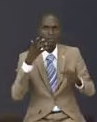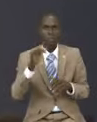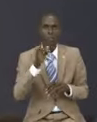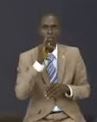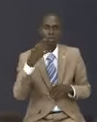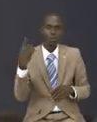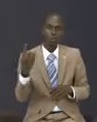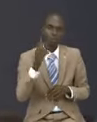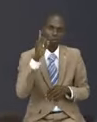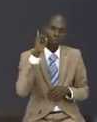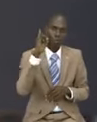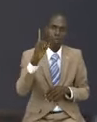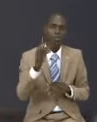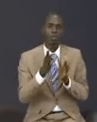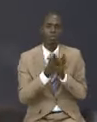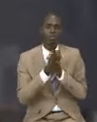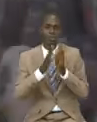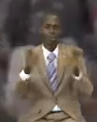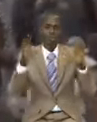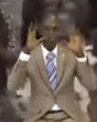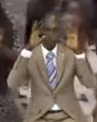general superintendent.